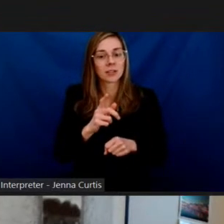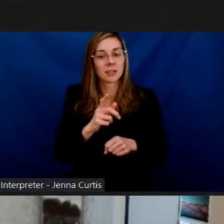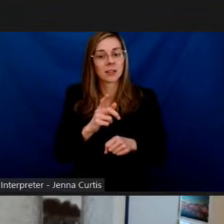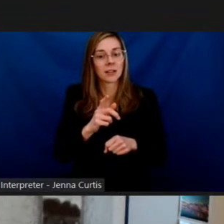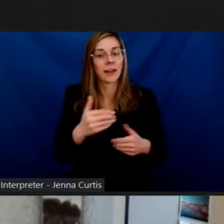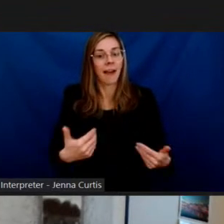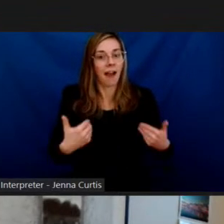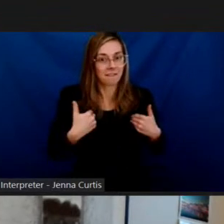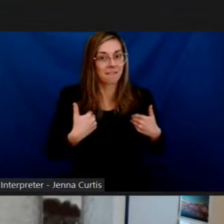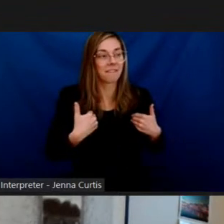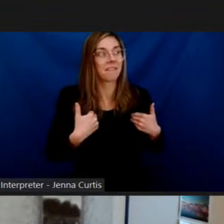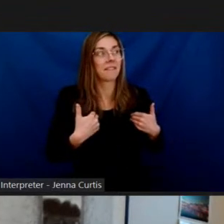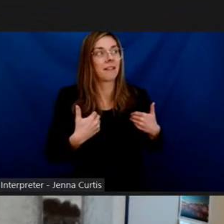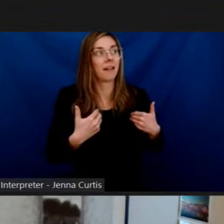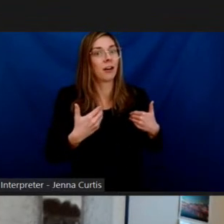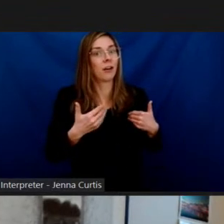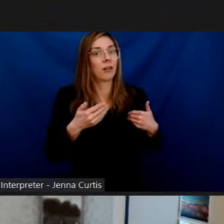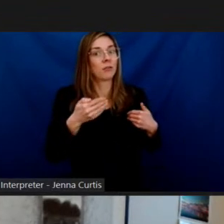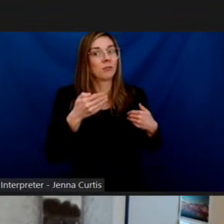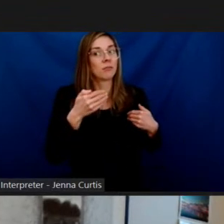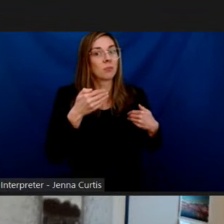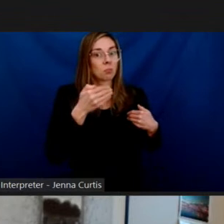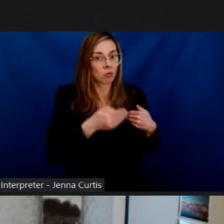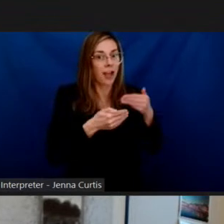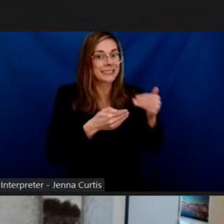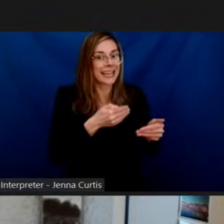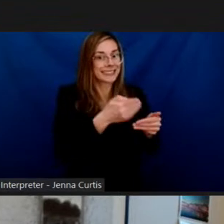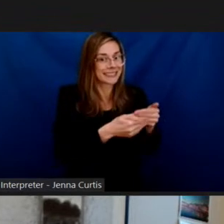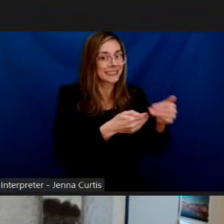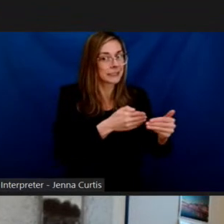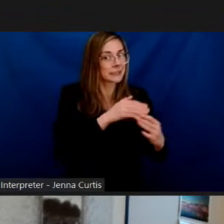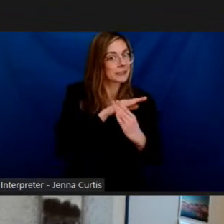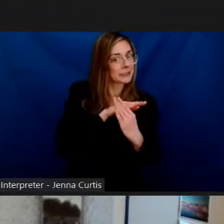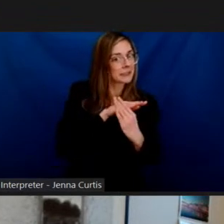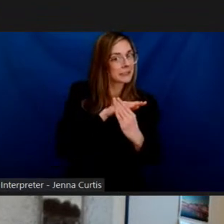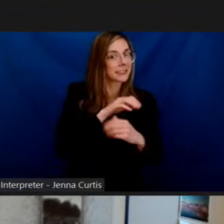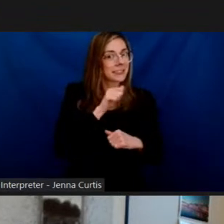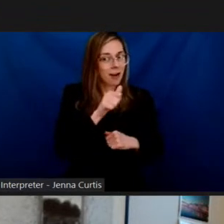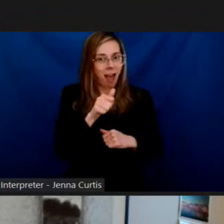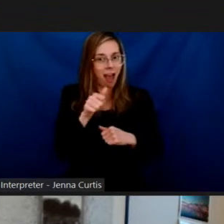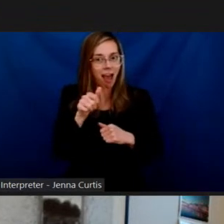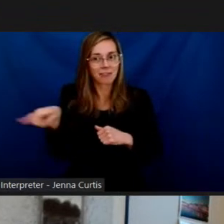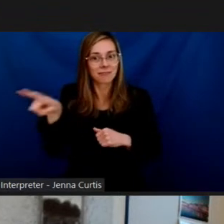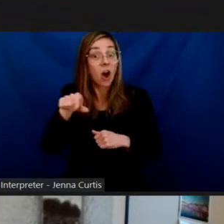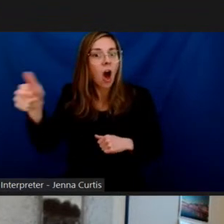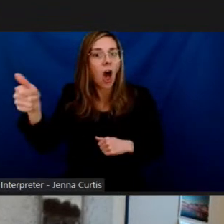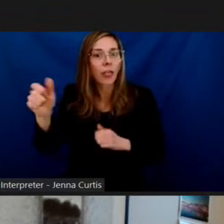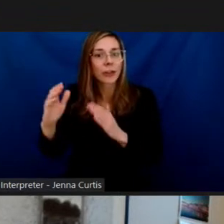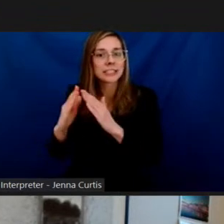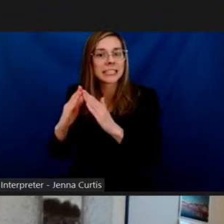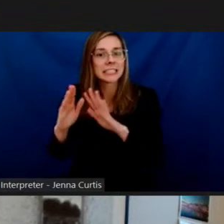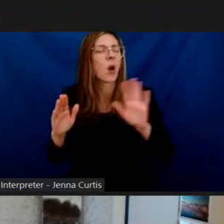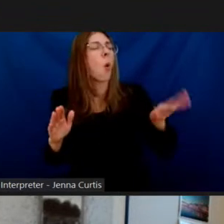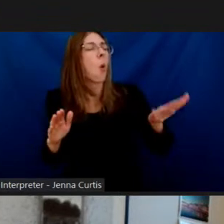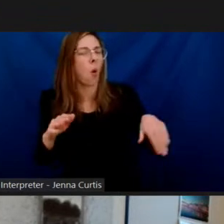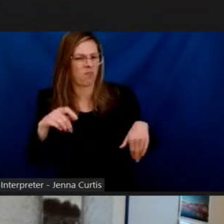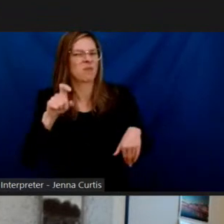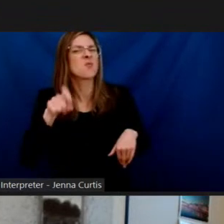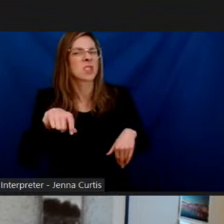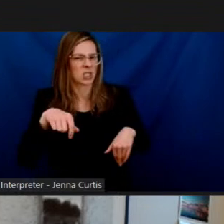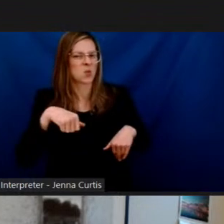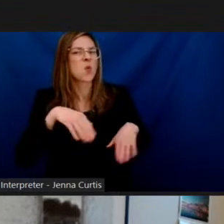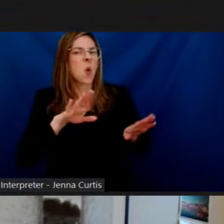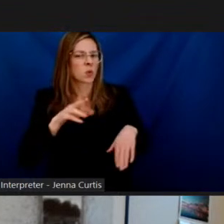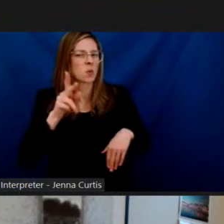process in which other cities cannot start sending people to Portland to say, this is where you need to be